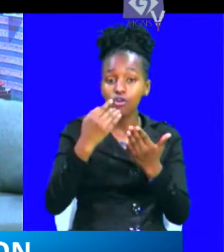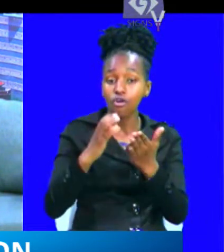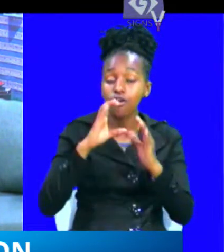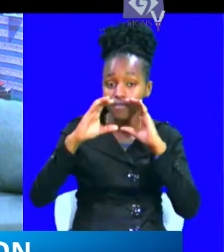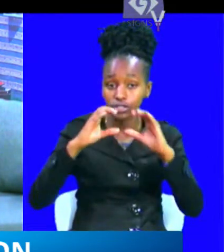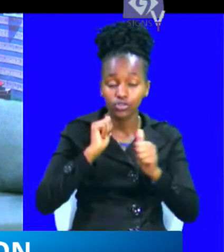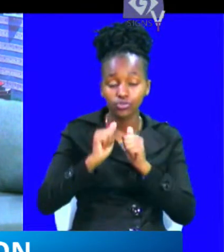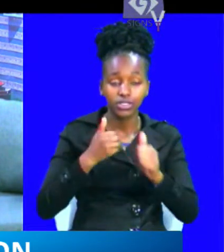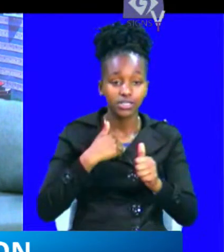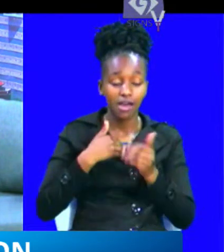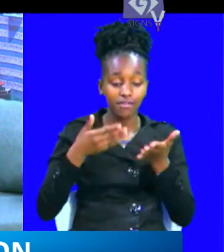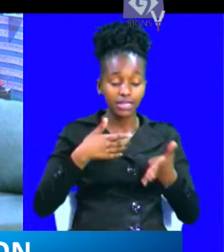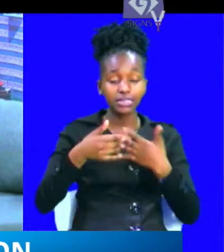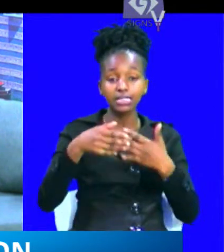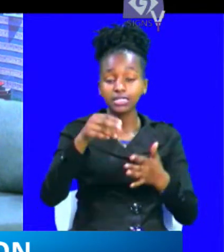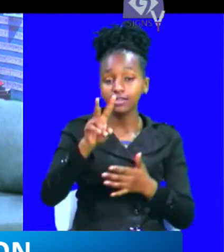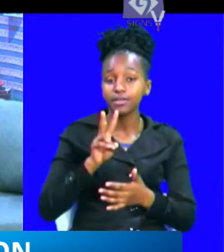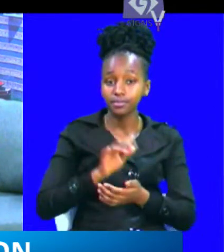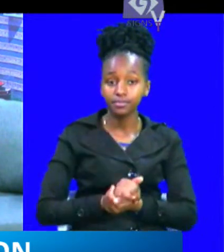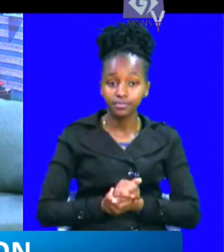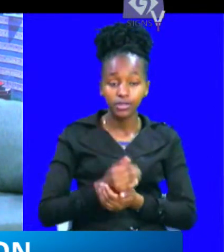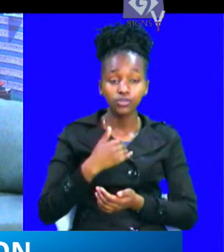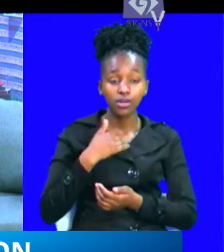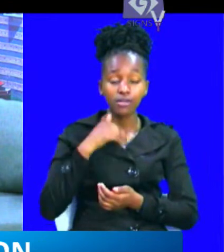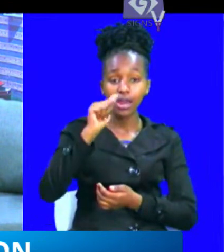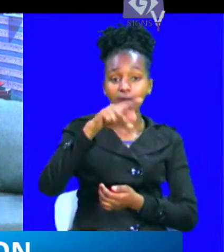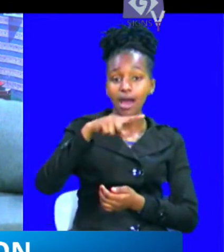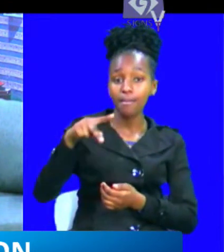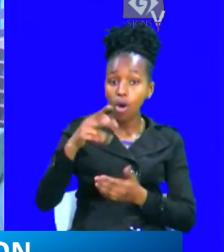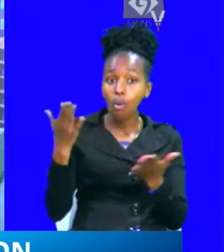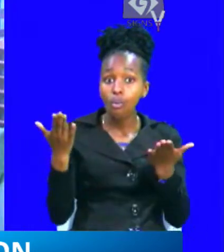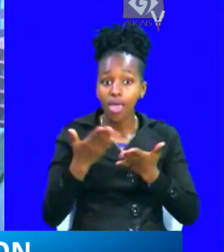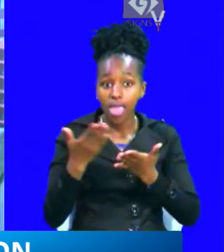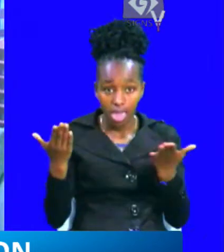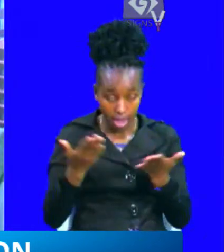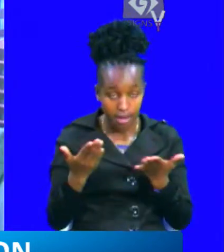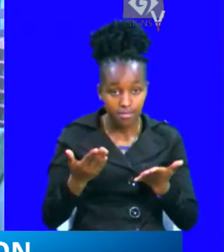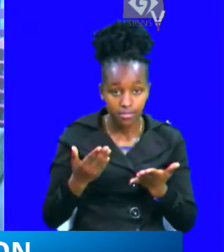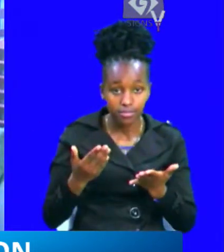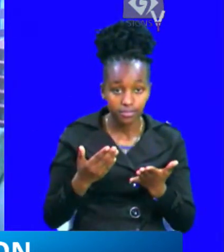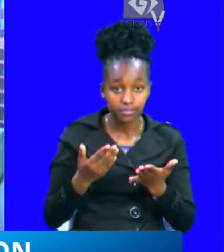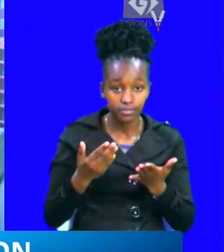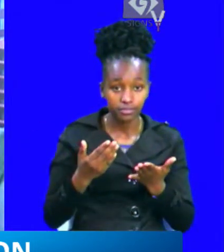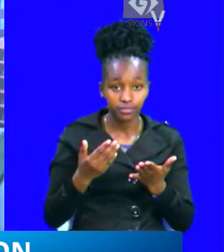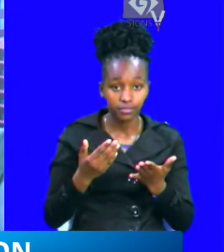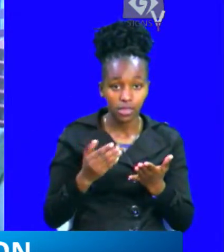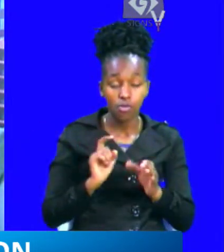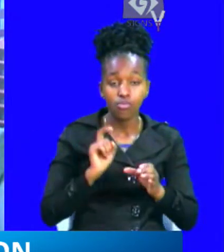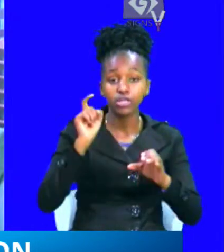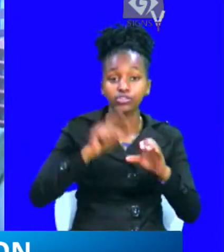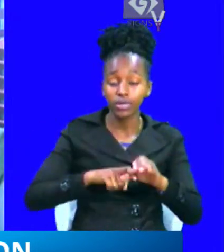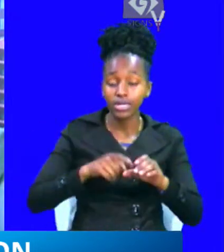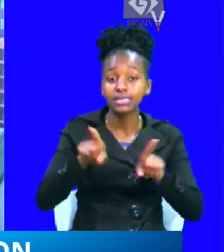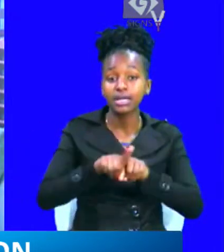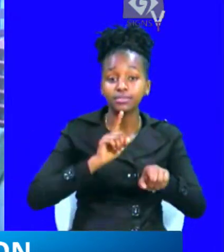with Science TV. Yes. Having an app Yes. where they can be enrolled in. Yes.